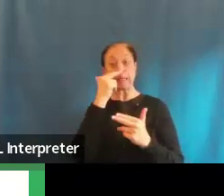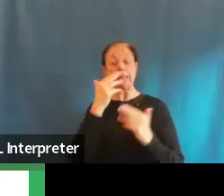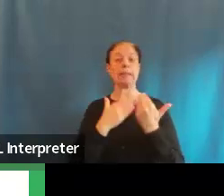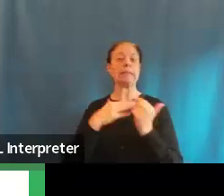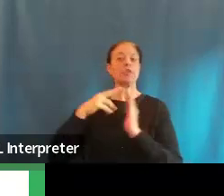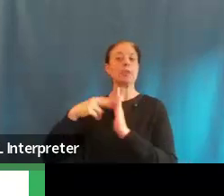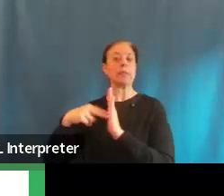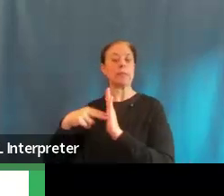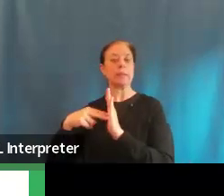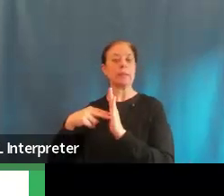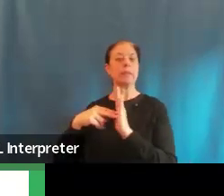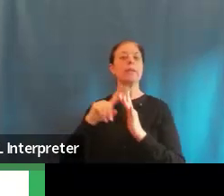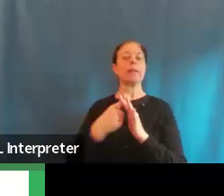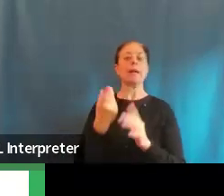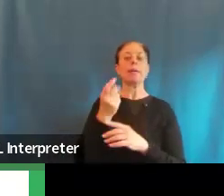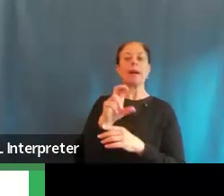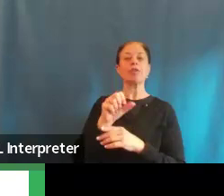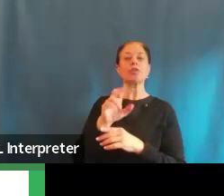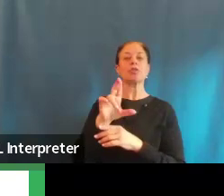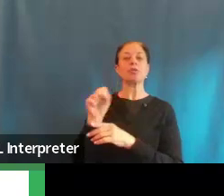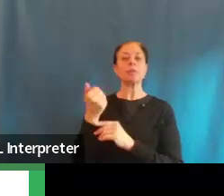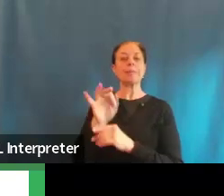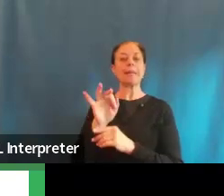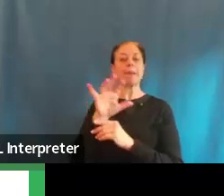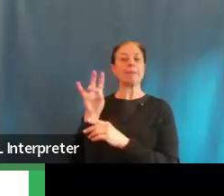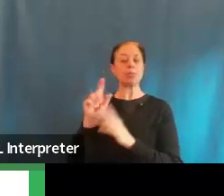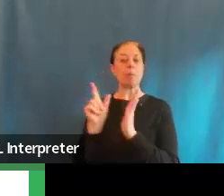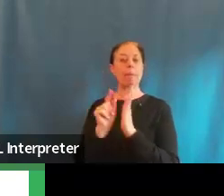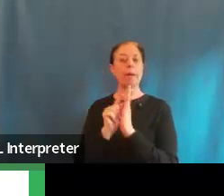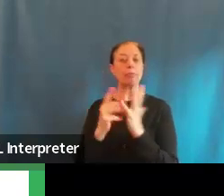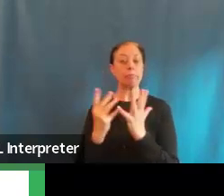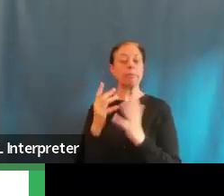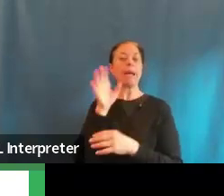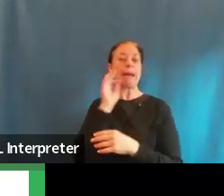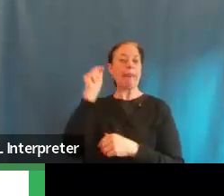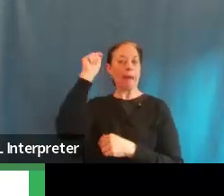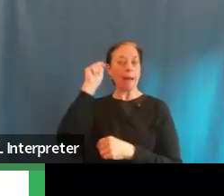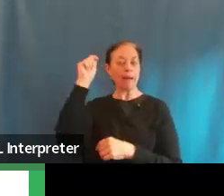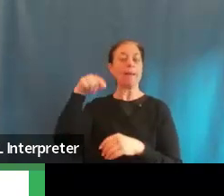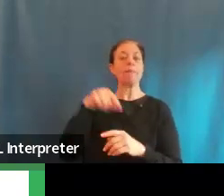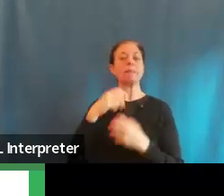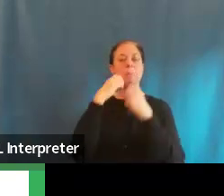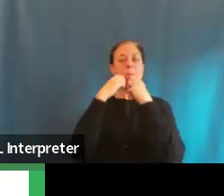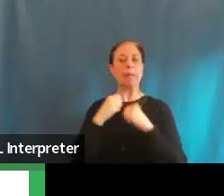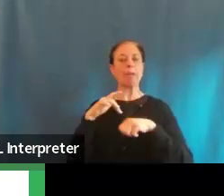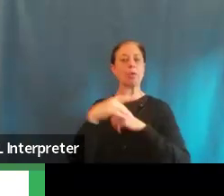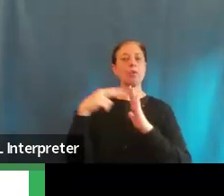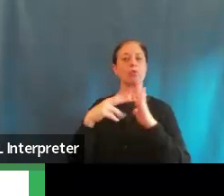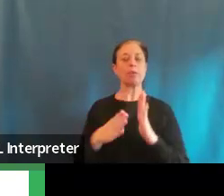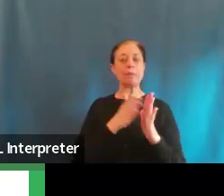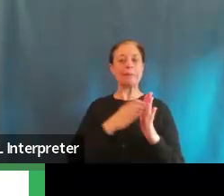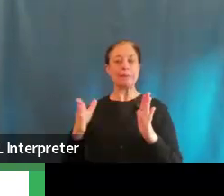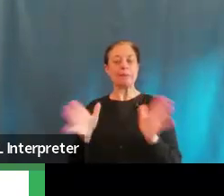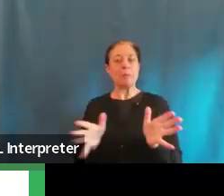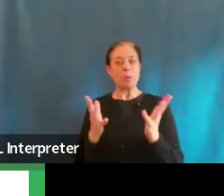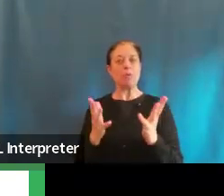read. Launched by Dr. Seuss in 1957 with the publication of The Cat in the Hat, this beloved early reader series